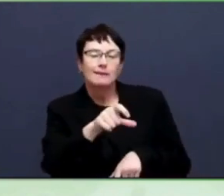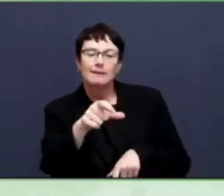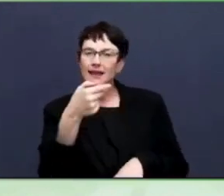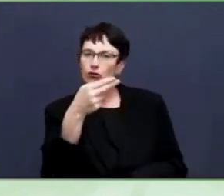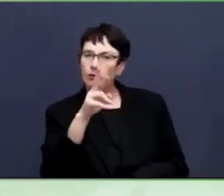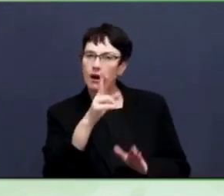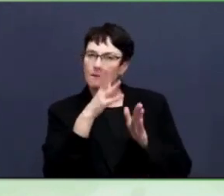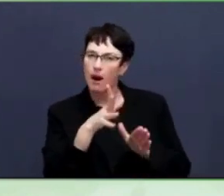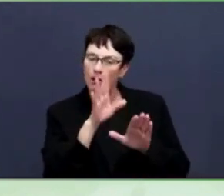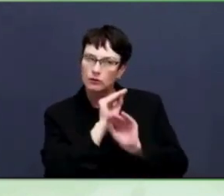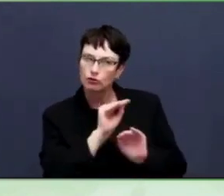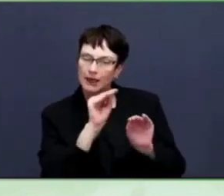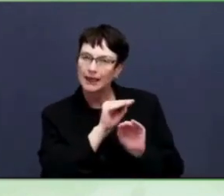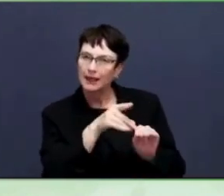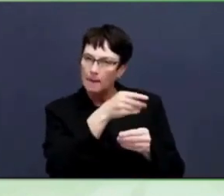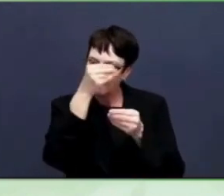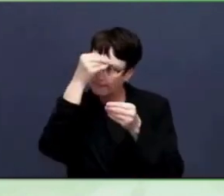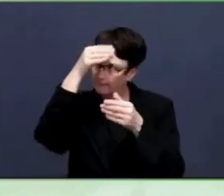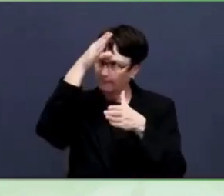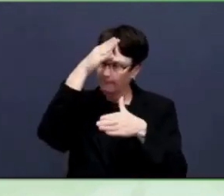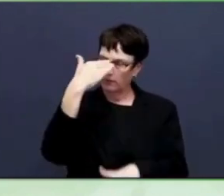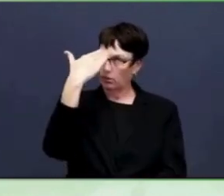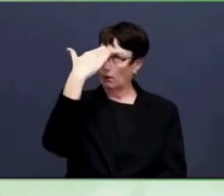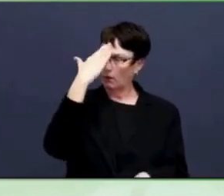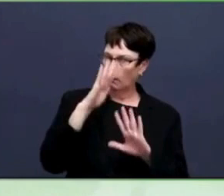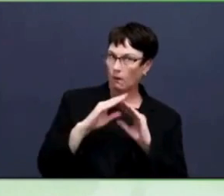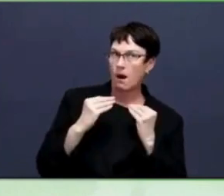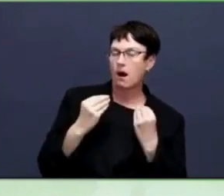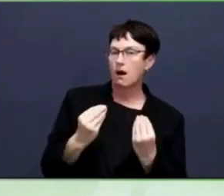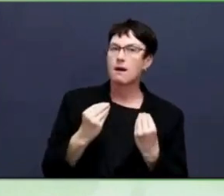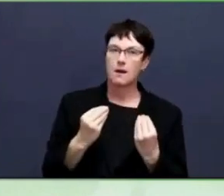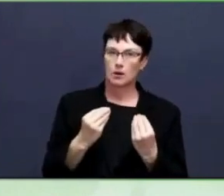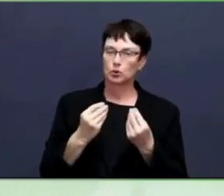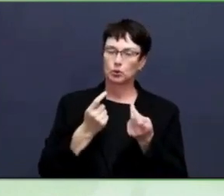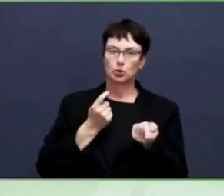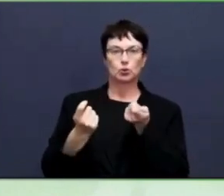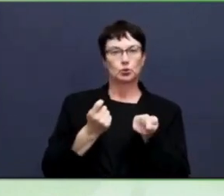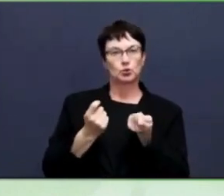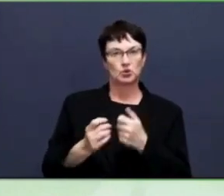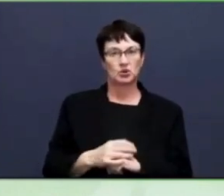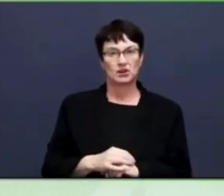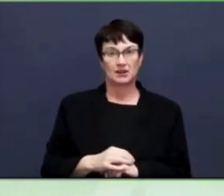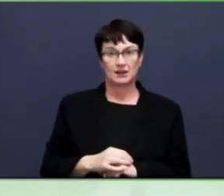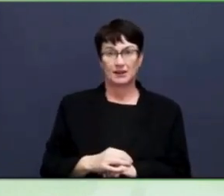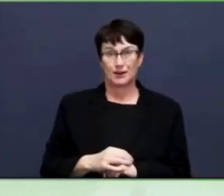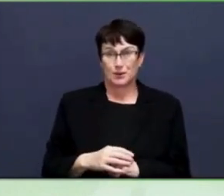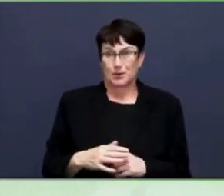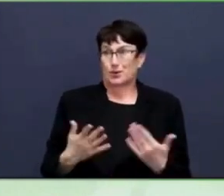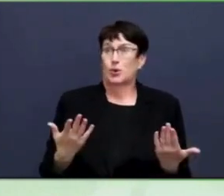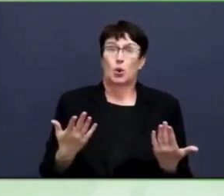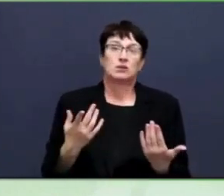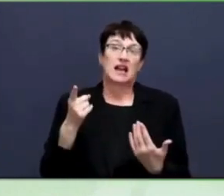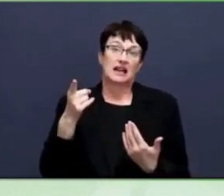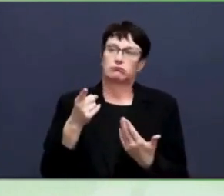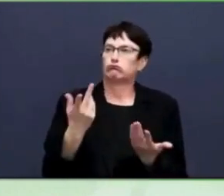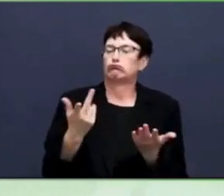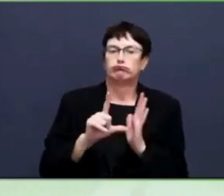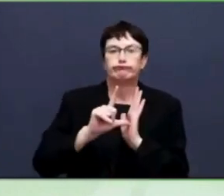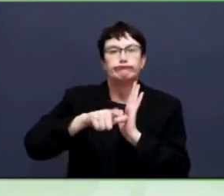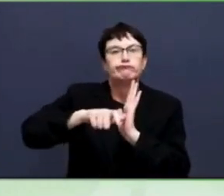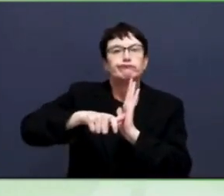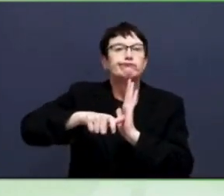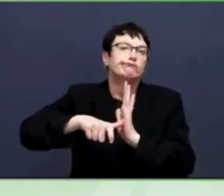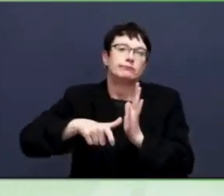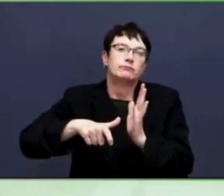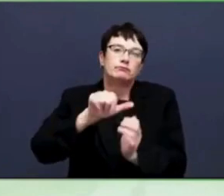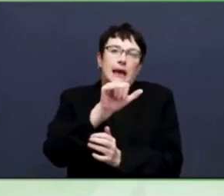of assessments. They're not allowed to ask for adjustments. It's just standardized down the road. We're supporting the